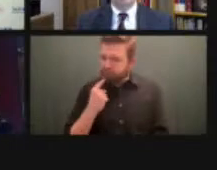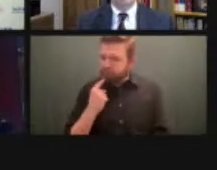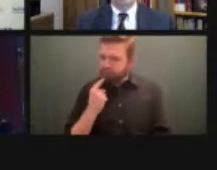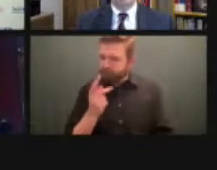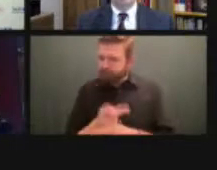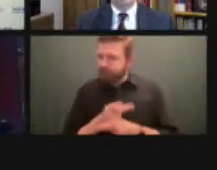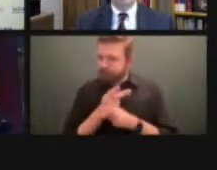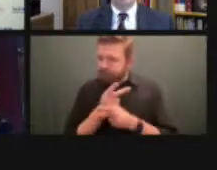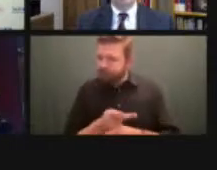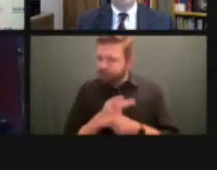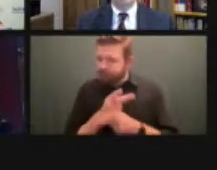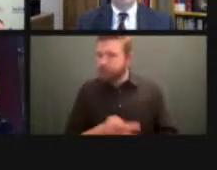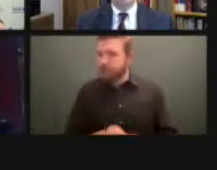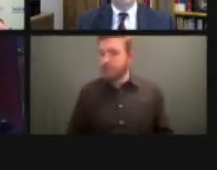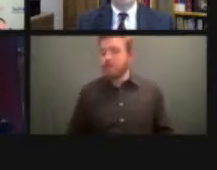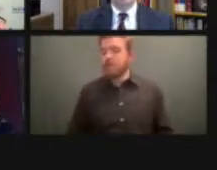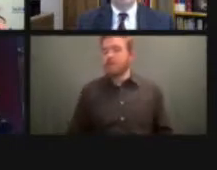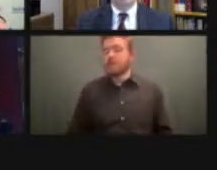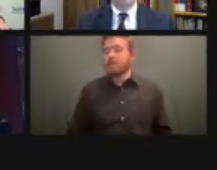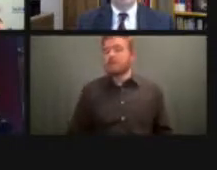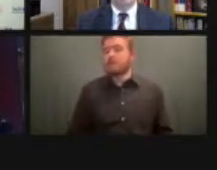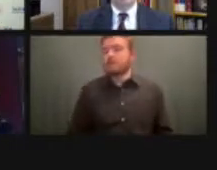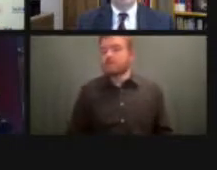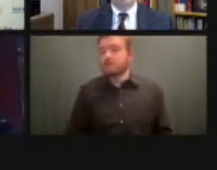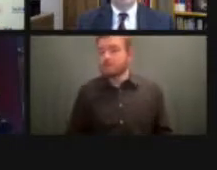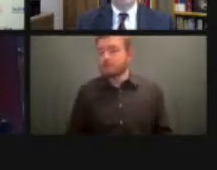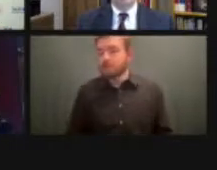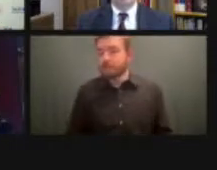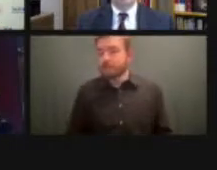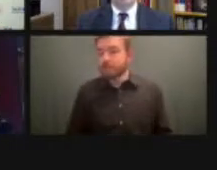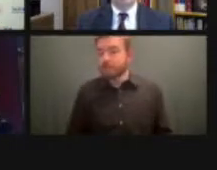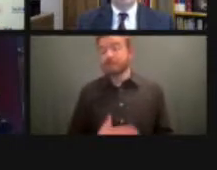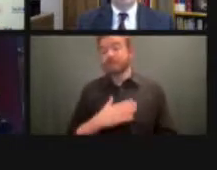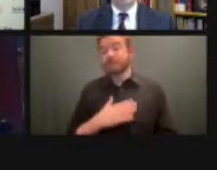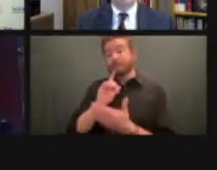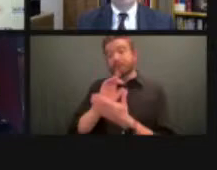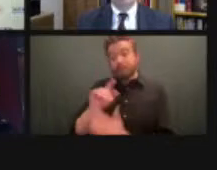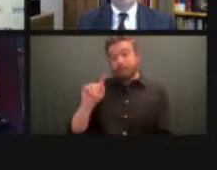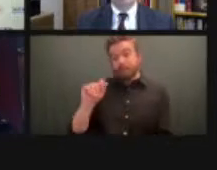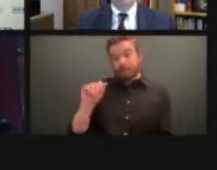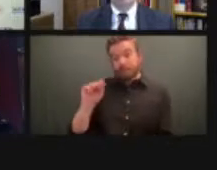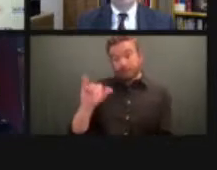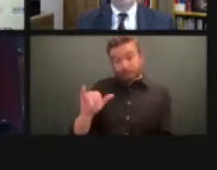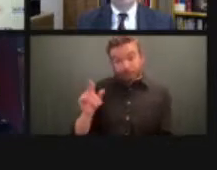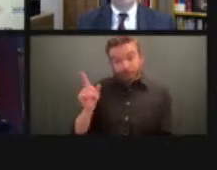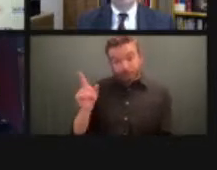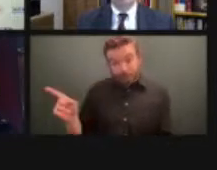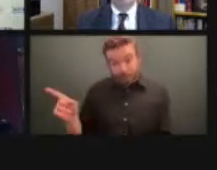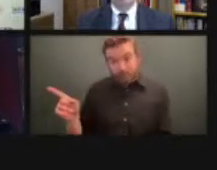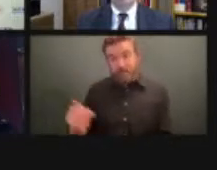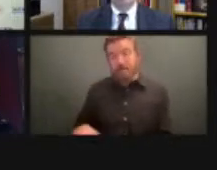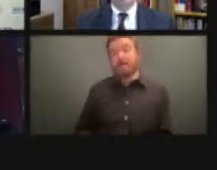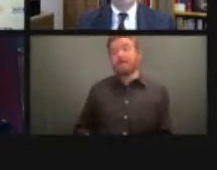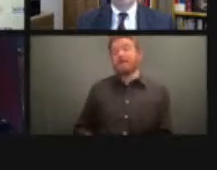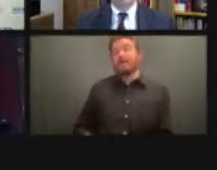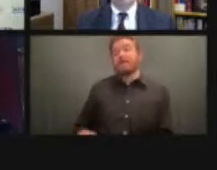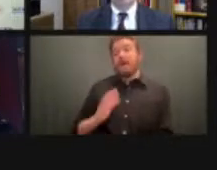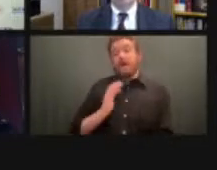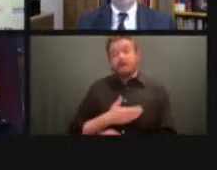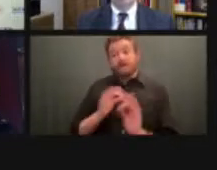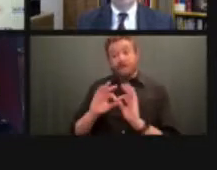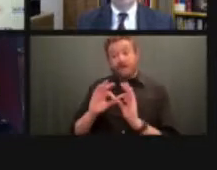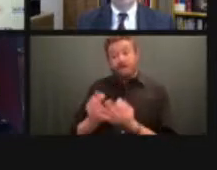back to Tammy's circumstance. We, by the way, as a family, had just tested literally a couple of